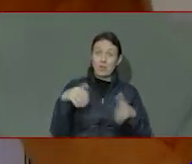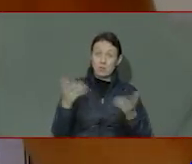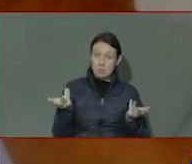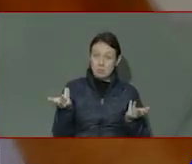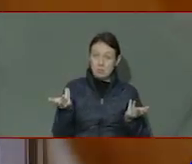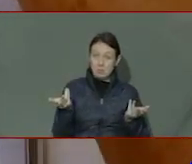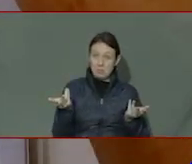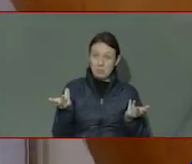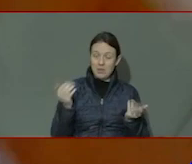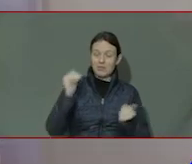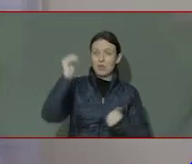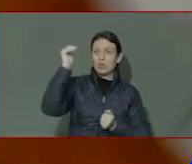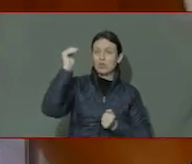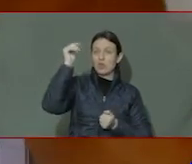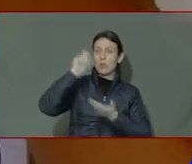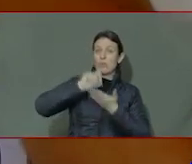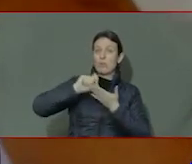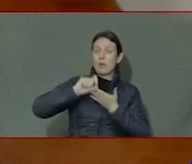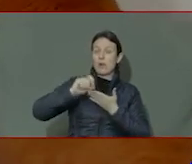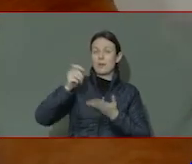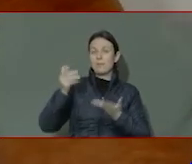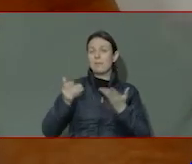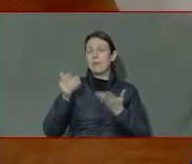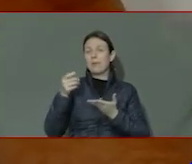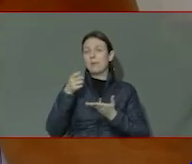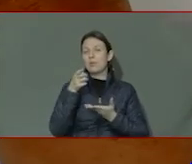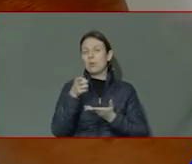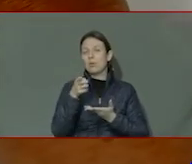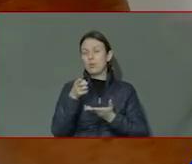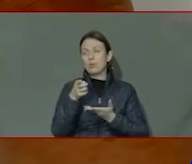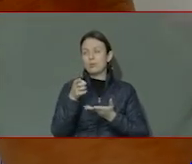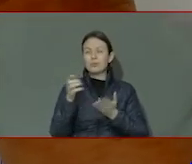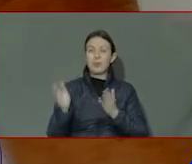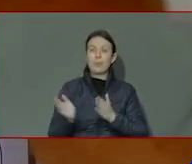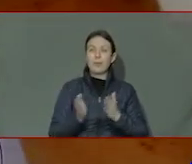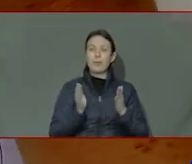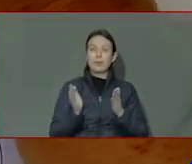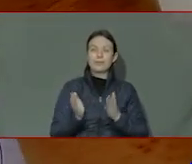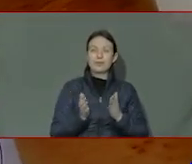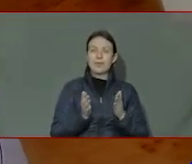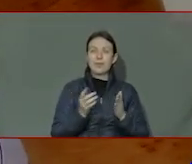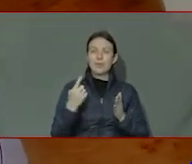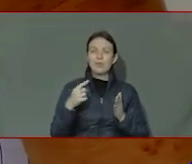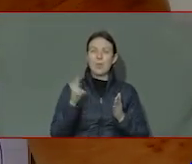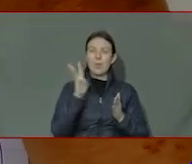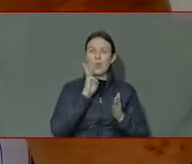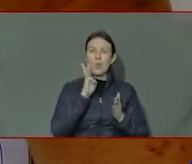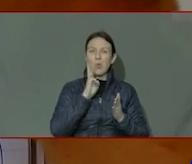write here at the top. Let's say you are busy. What do you call the process when you lose too much